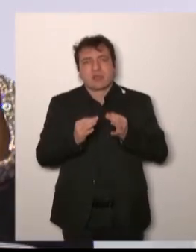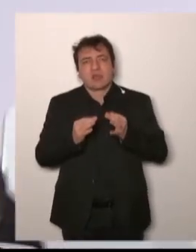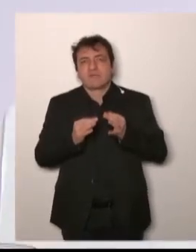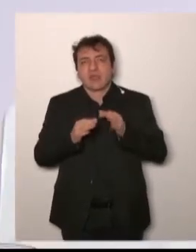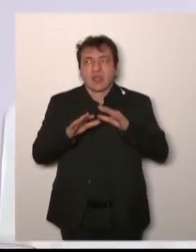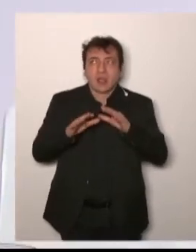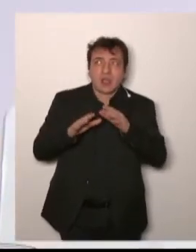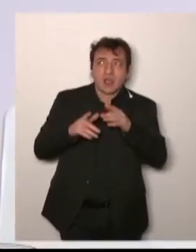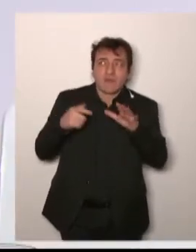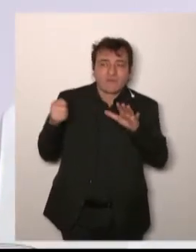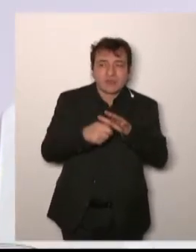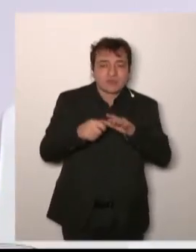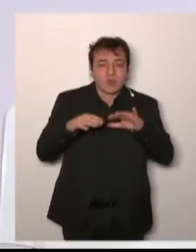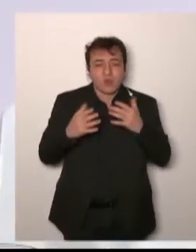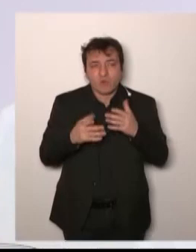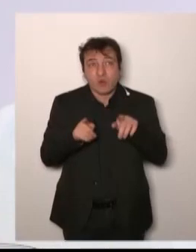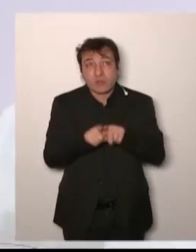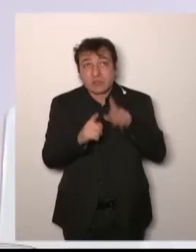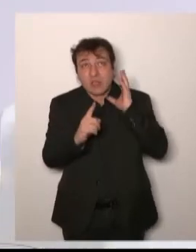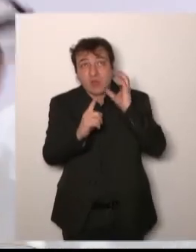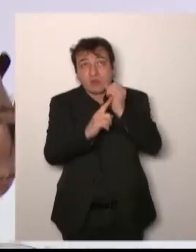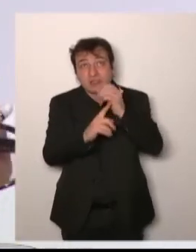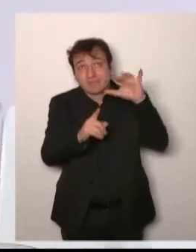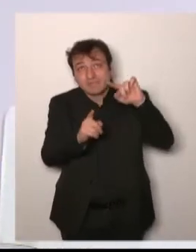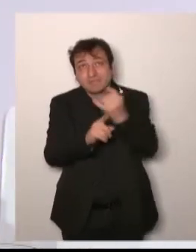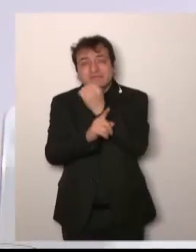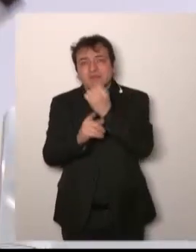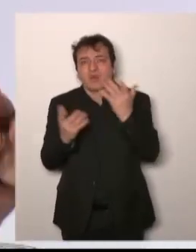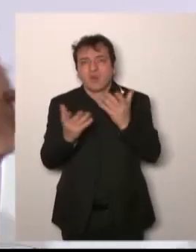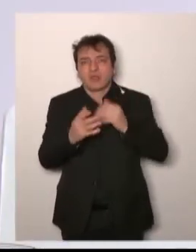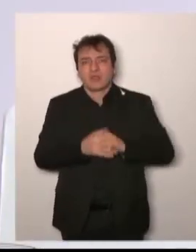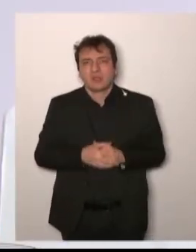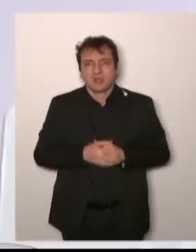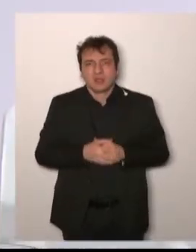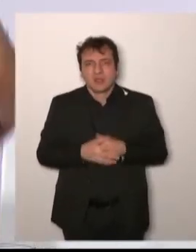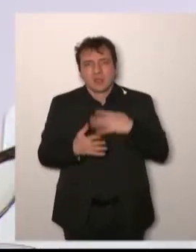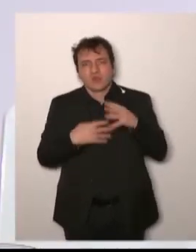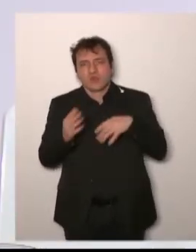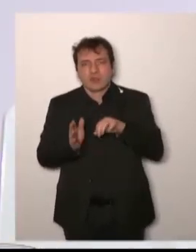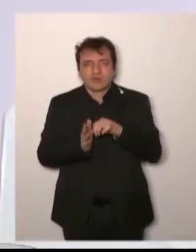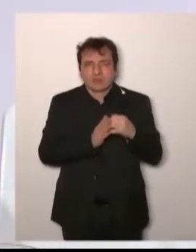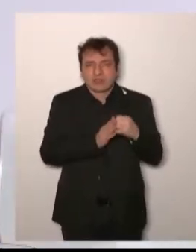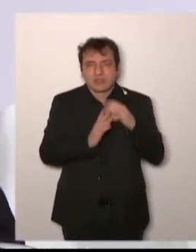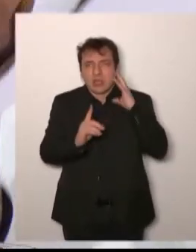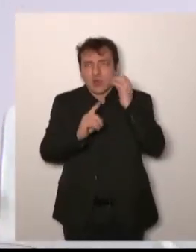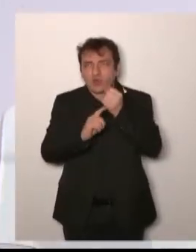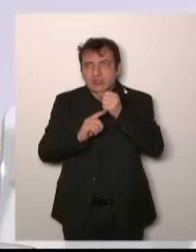the blending of priorities, strategic objectives, and funding